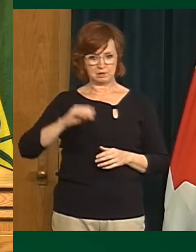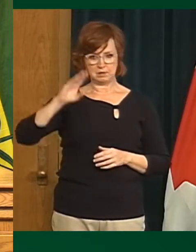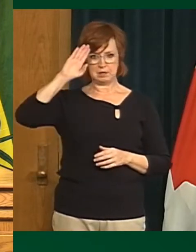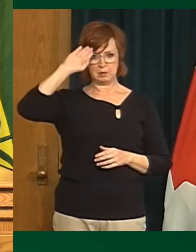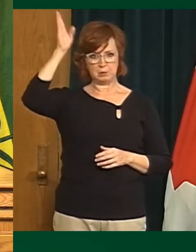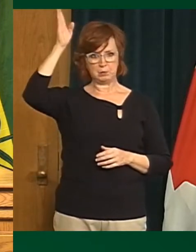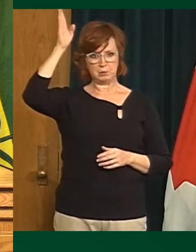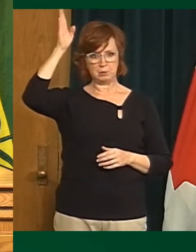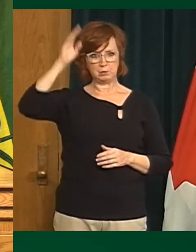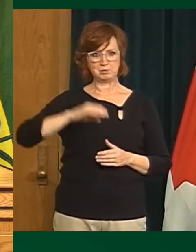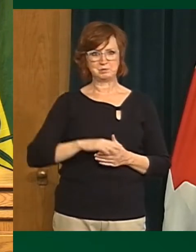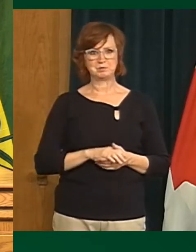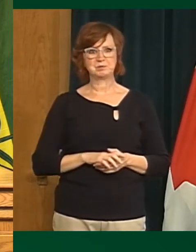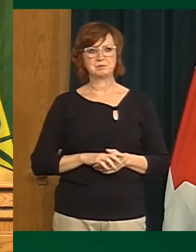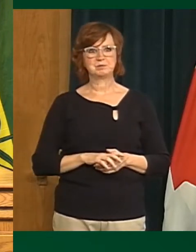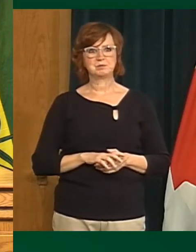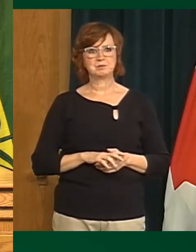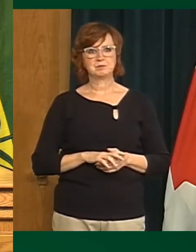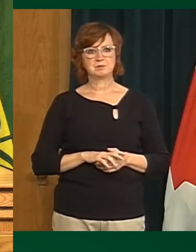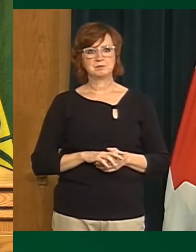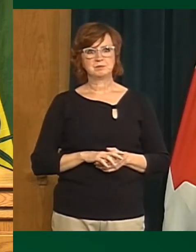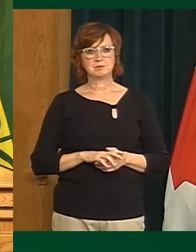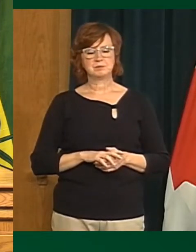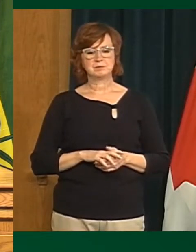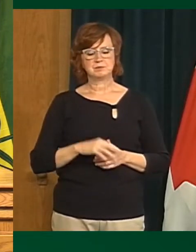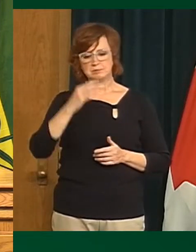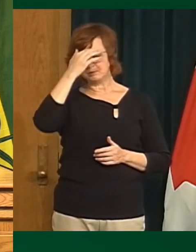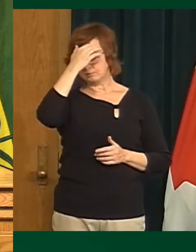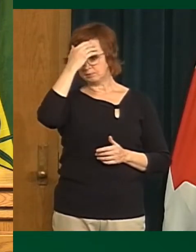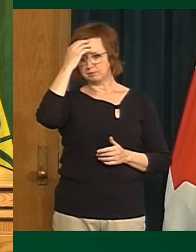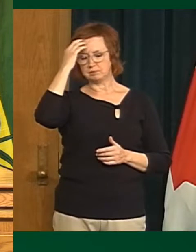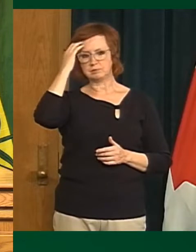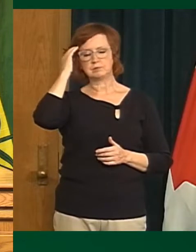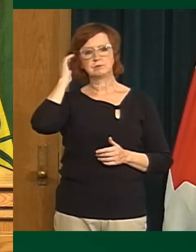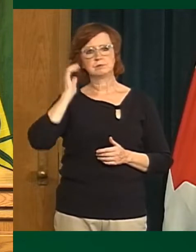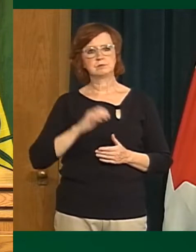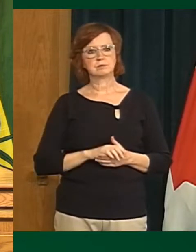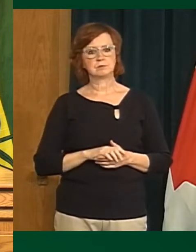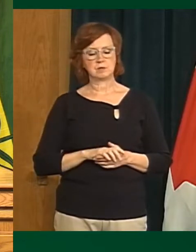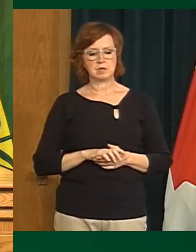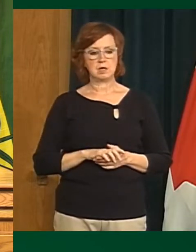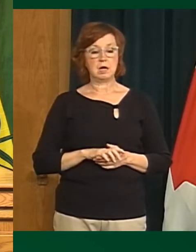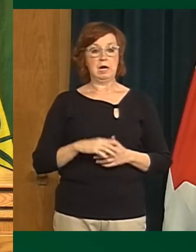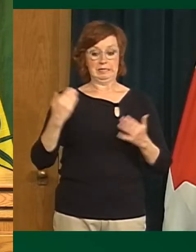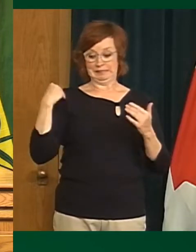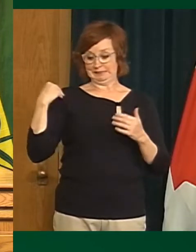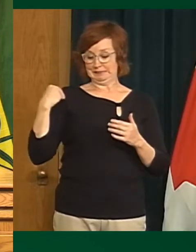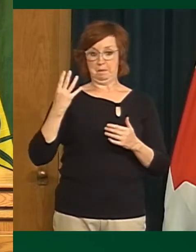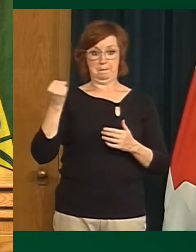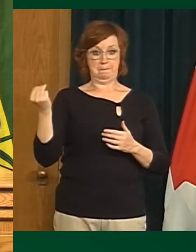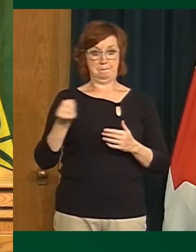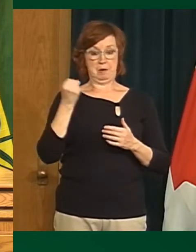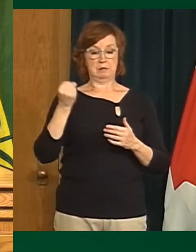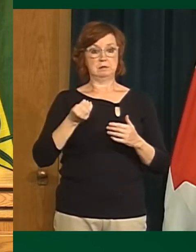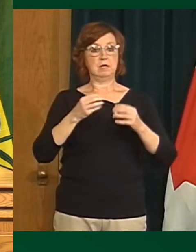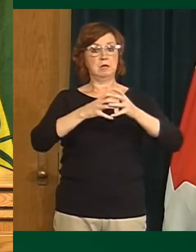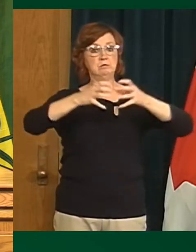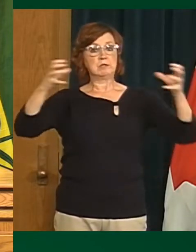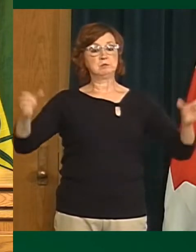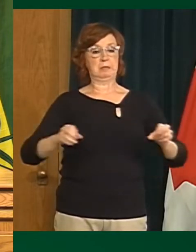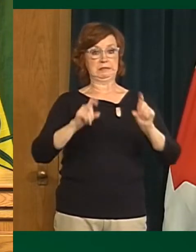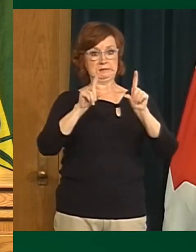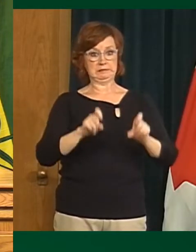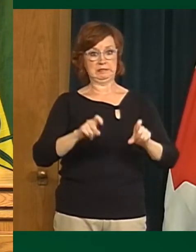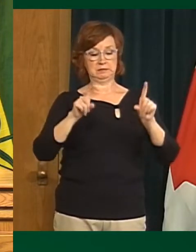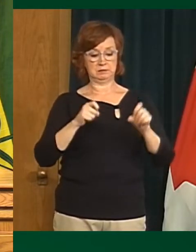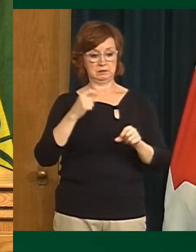Hello. Yes. So now that it's been a few days since testing was expanded, how busy has